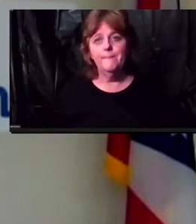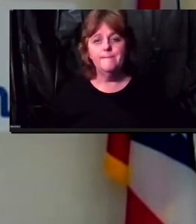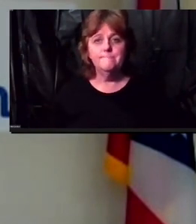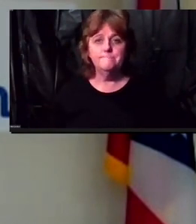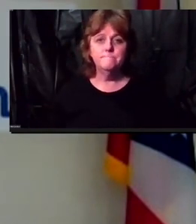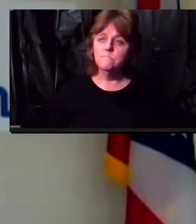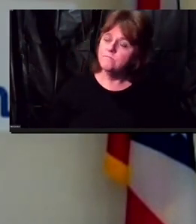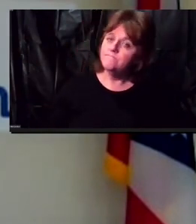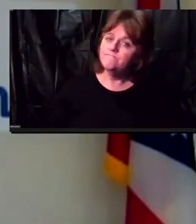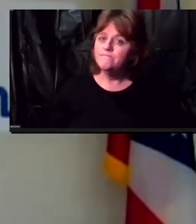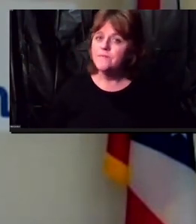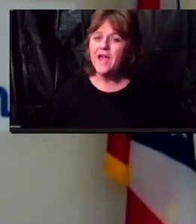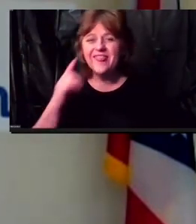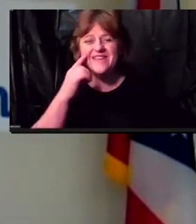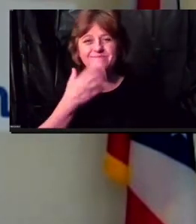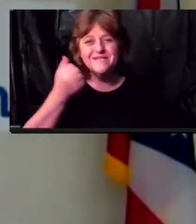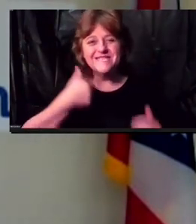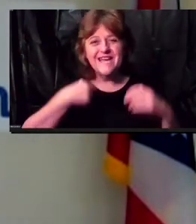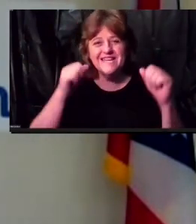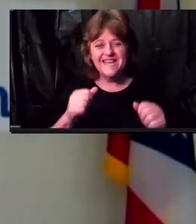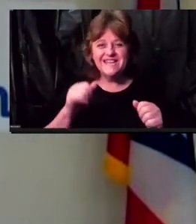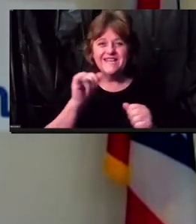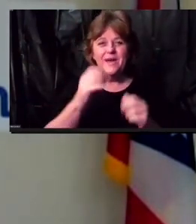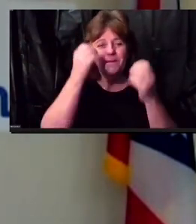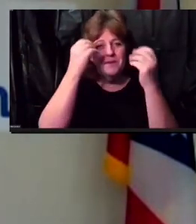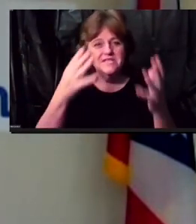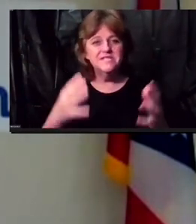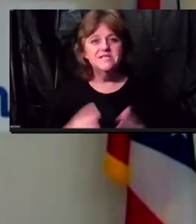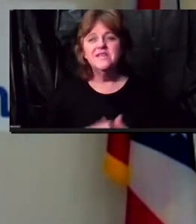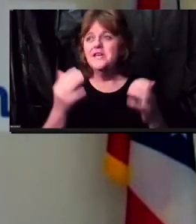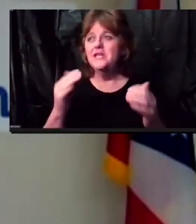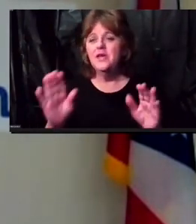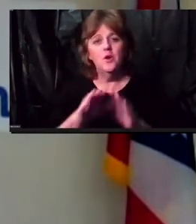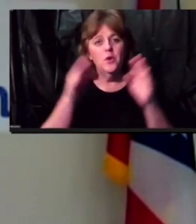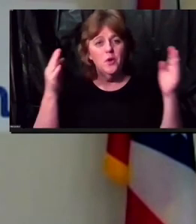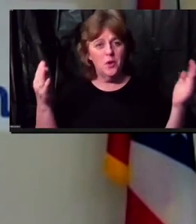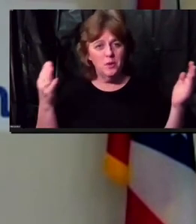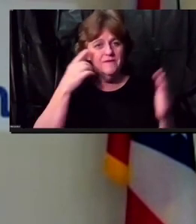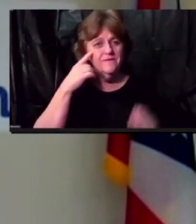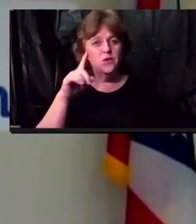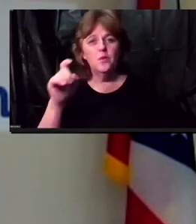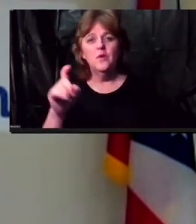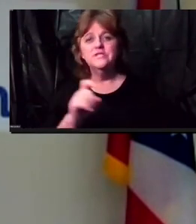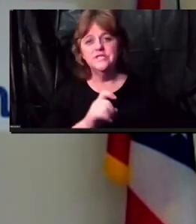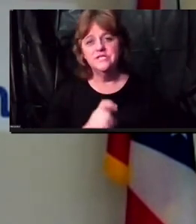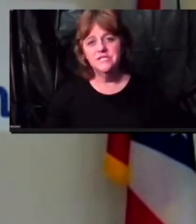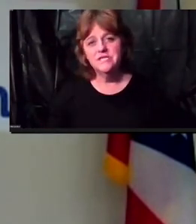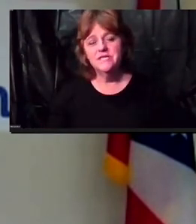All right, I think I did as best as I could to cover that message. We will now open up for questions.